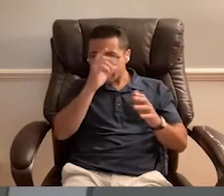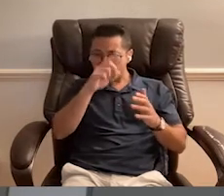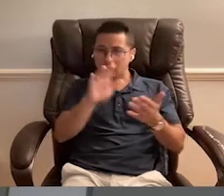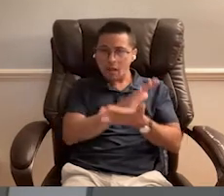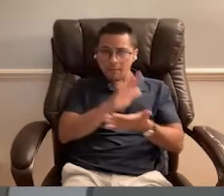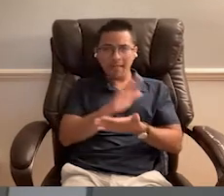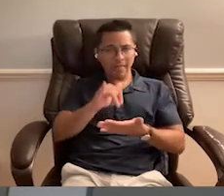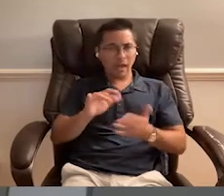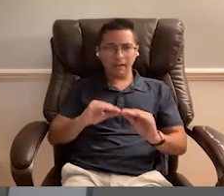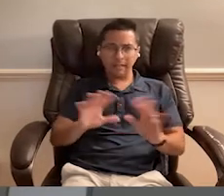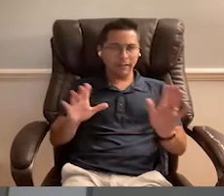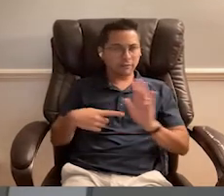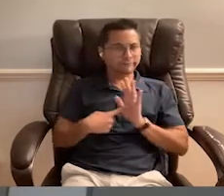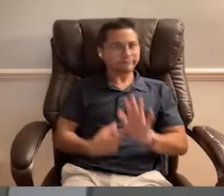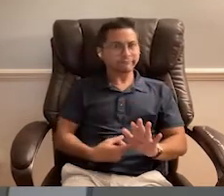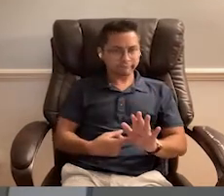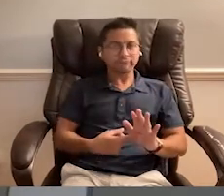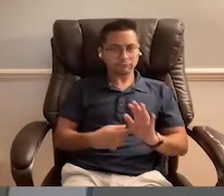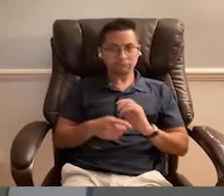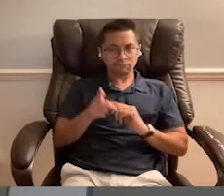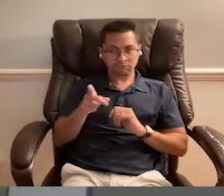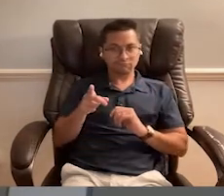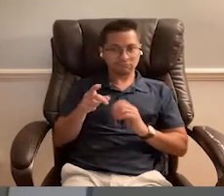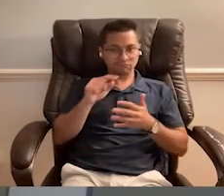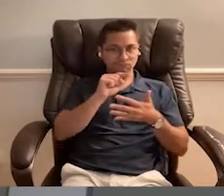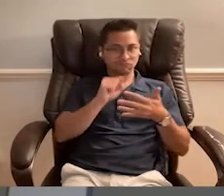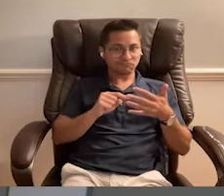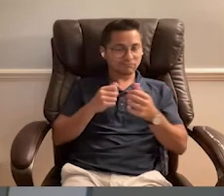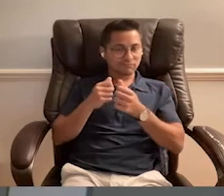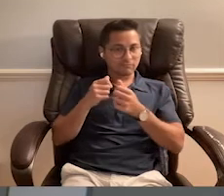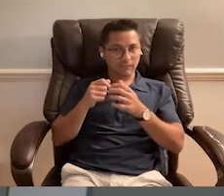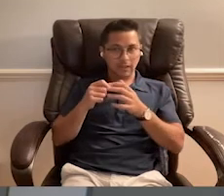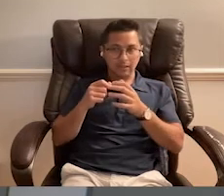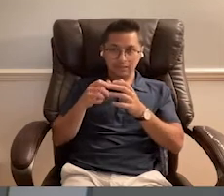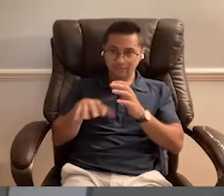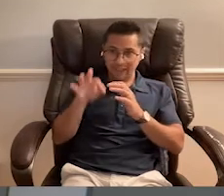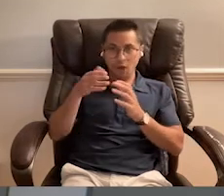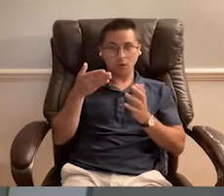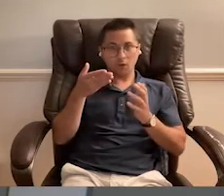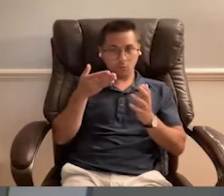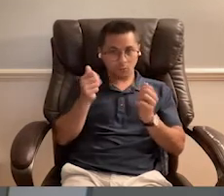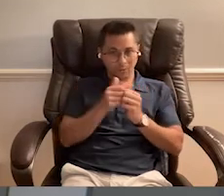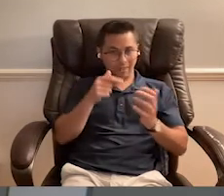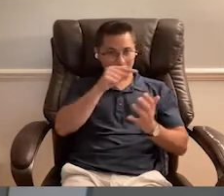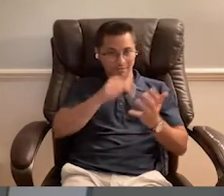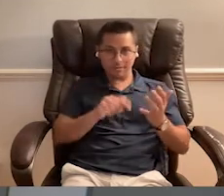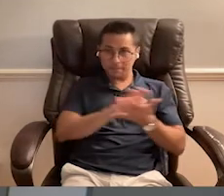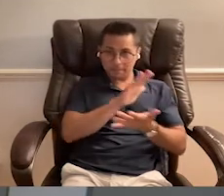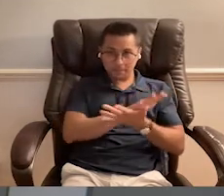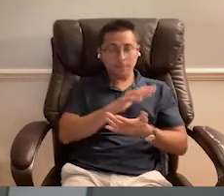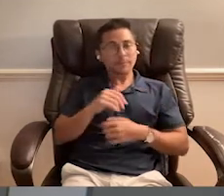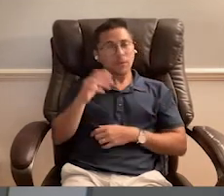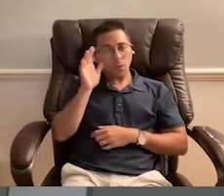to look for documentation that clearly indicates that this criteria is found in